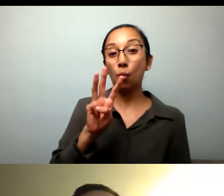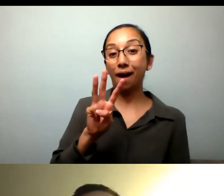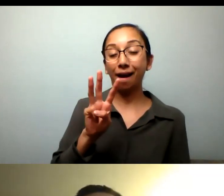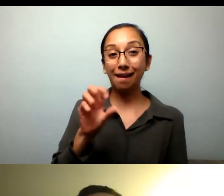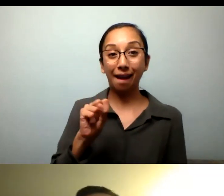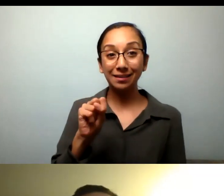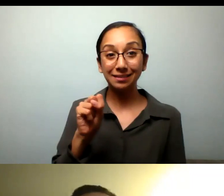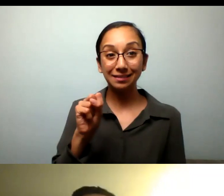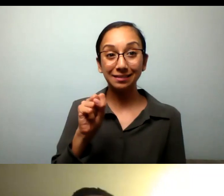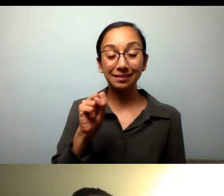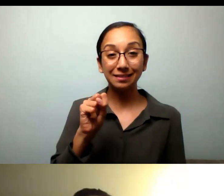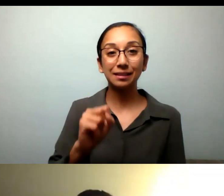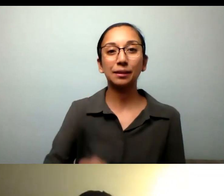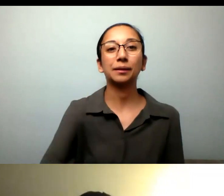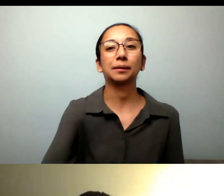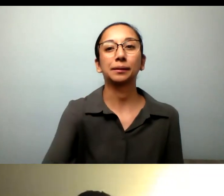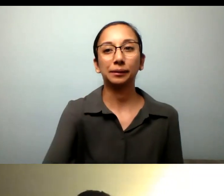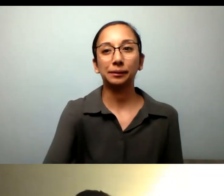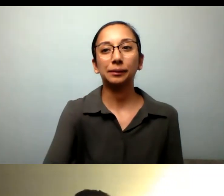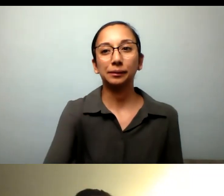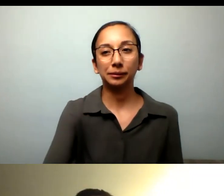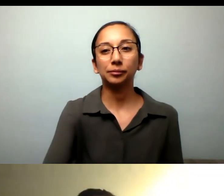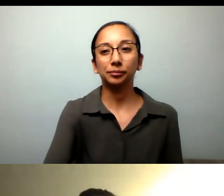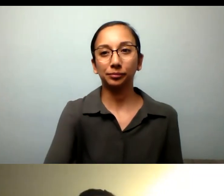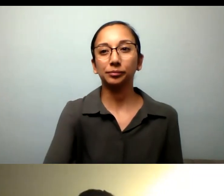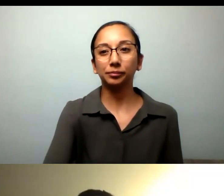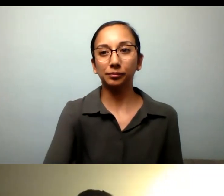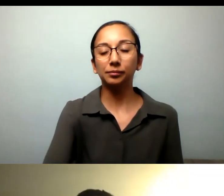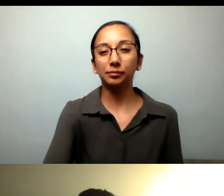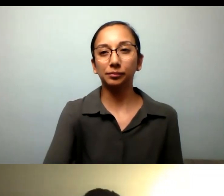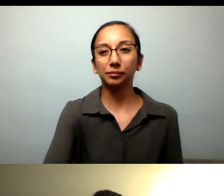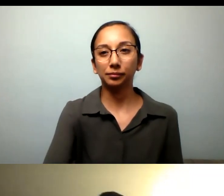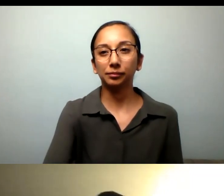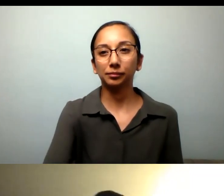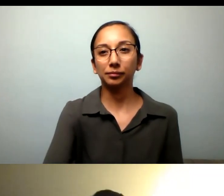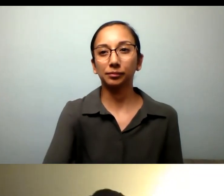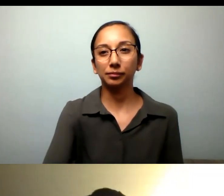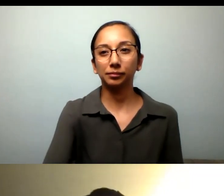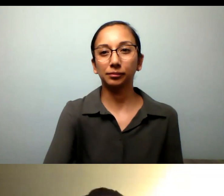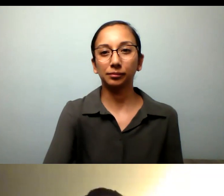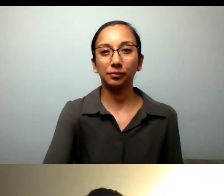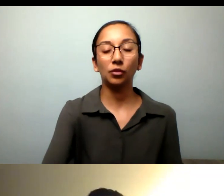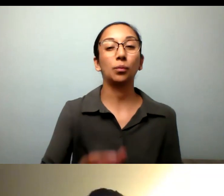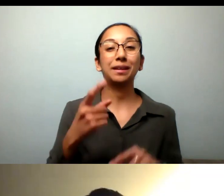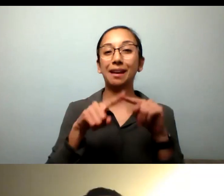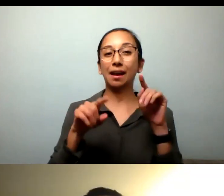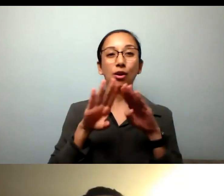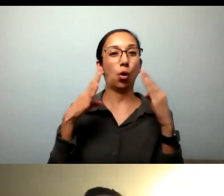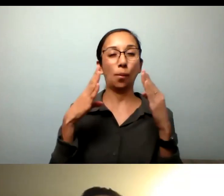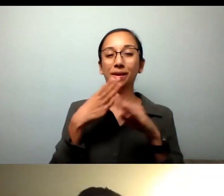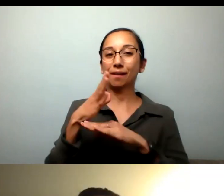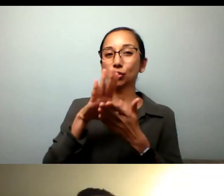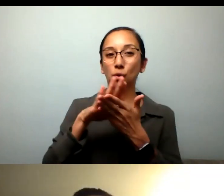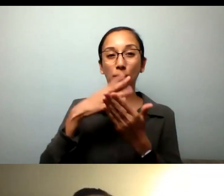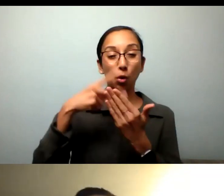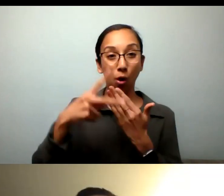Nice. So we're not at a time to open up the after-school programs right now, but what we are doing is we're making sure our childcare programs